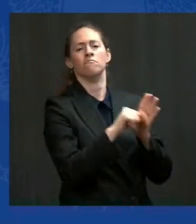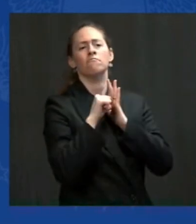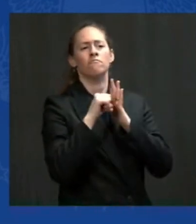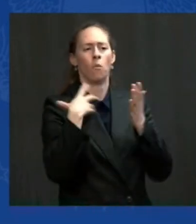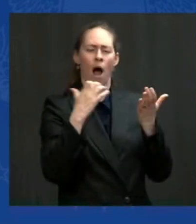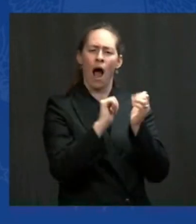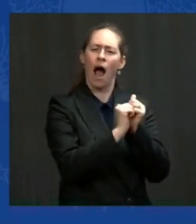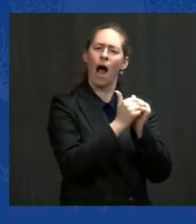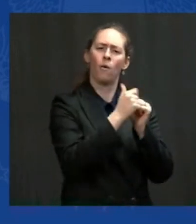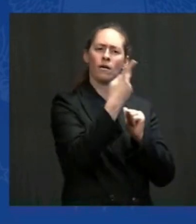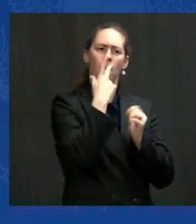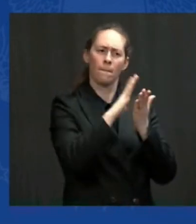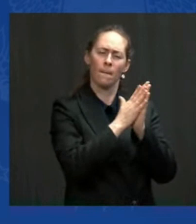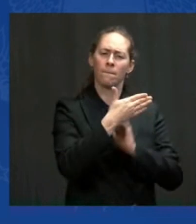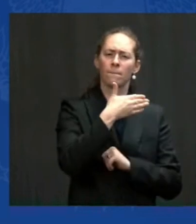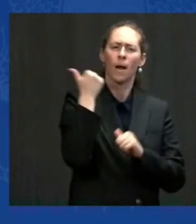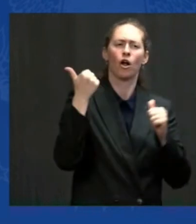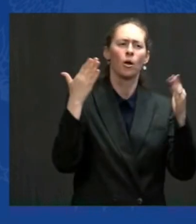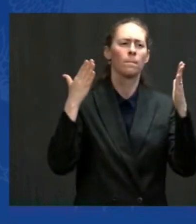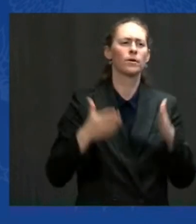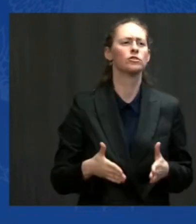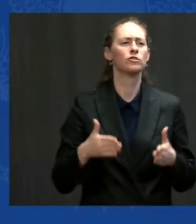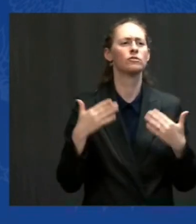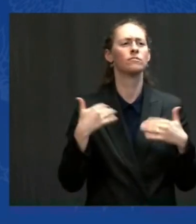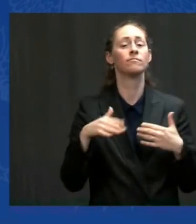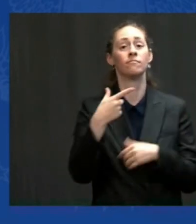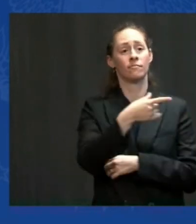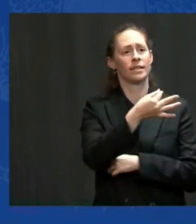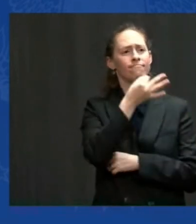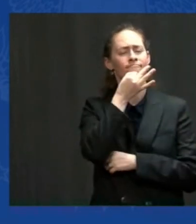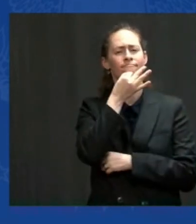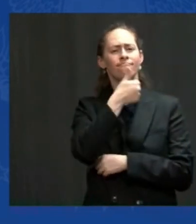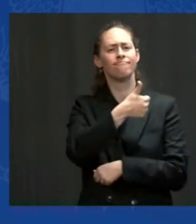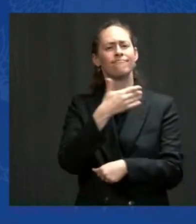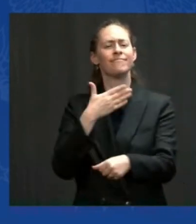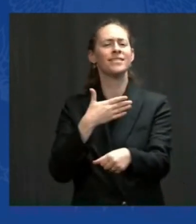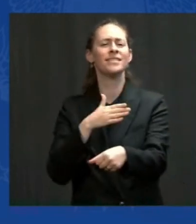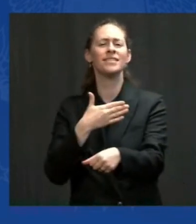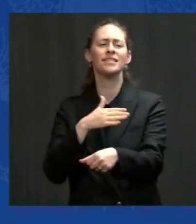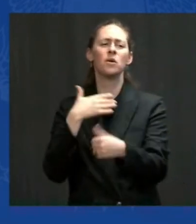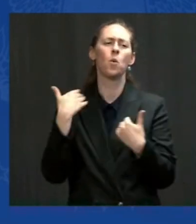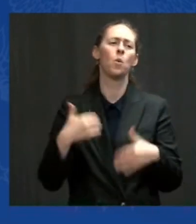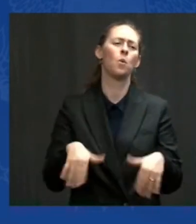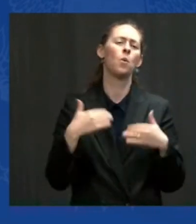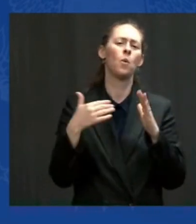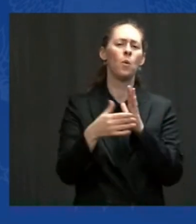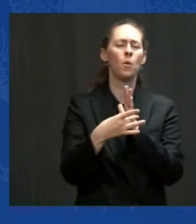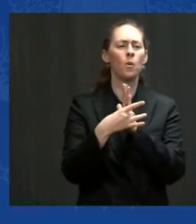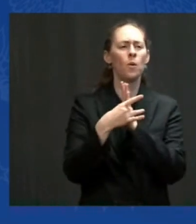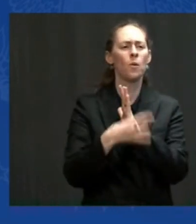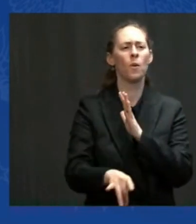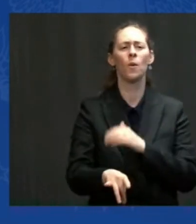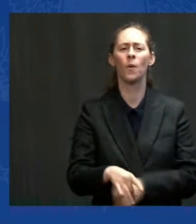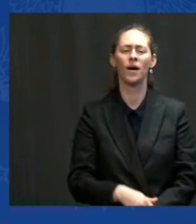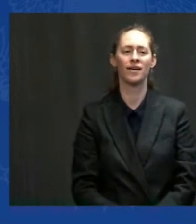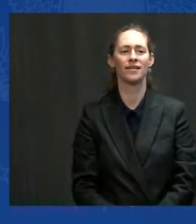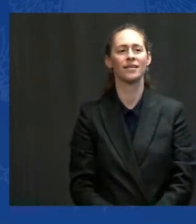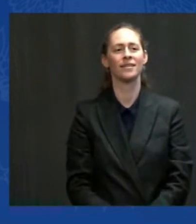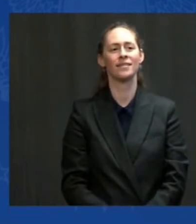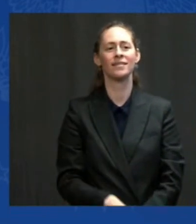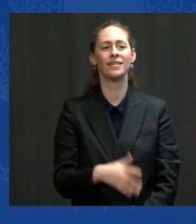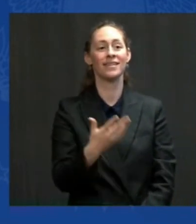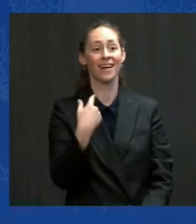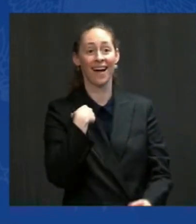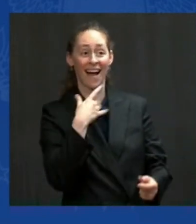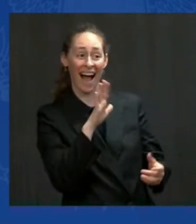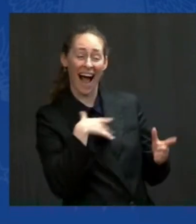marvelous mariachi singer. I am not going to be able to talk her, though, into gracing us with a bit of La Negra today, but I